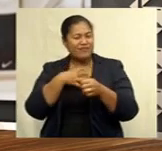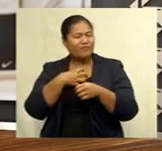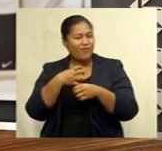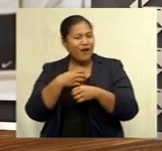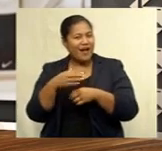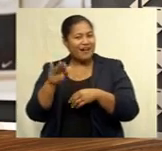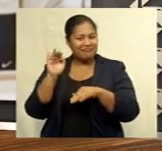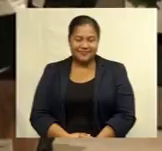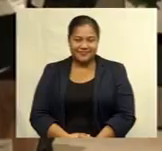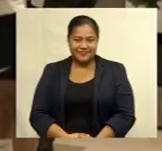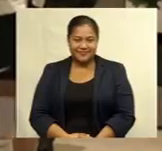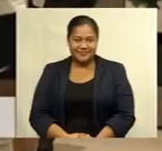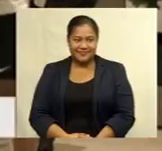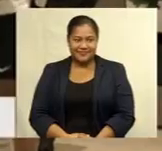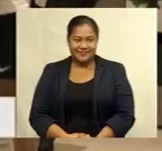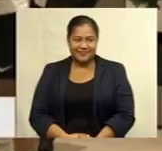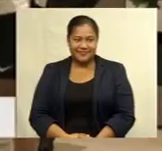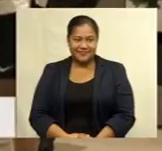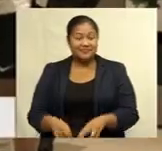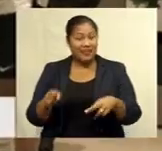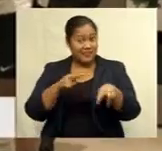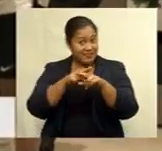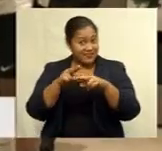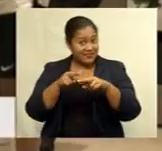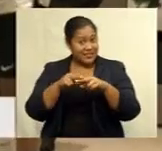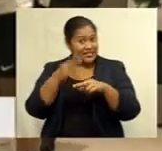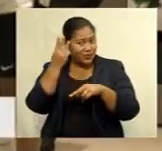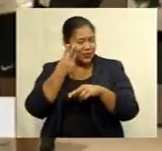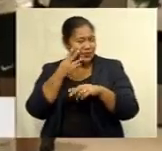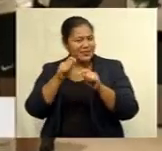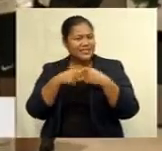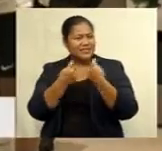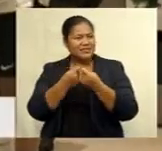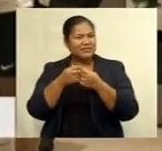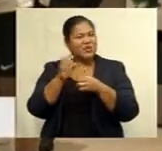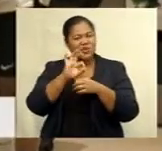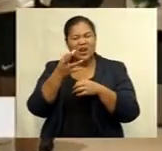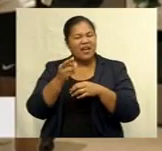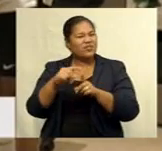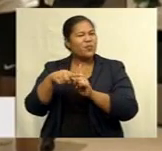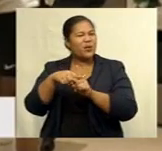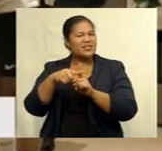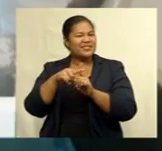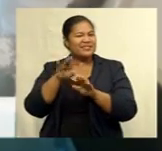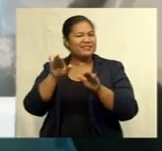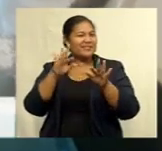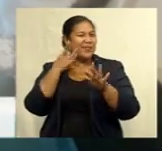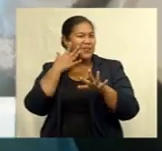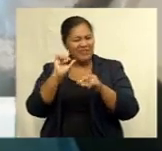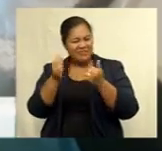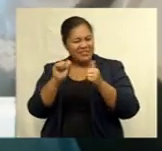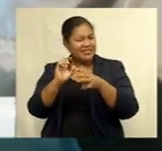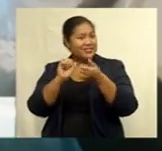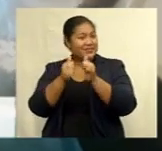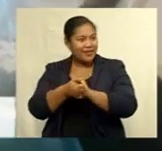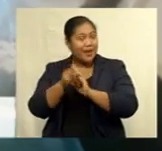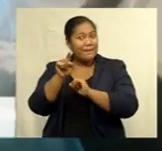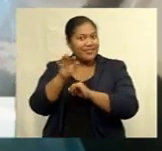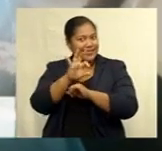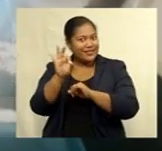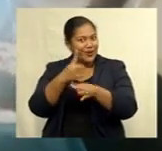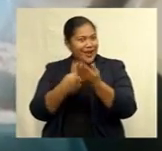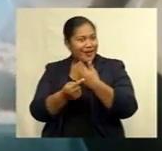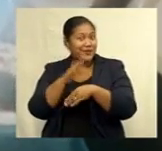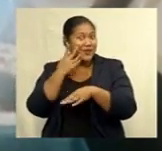Aquila Dama has more. The Fijiana are not used to getting some positive attention, especially after a tournament, but that was not the case when